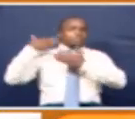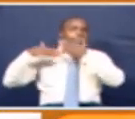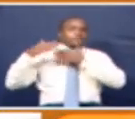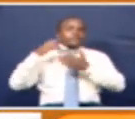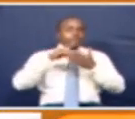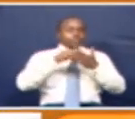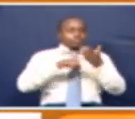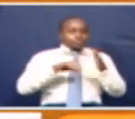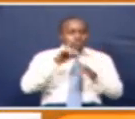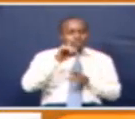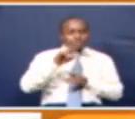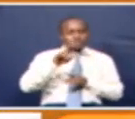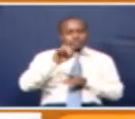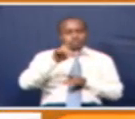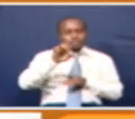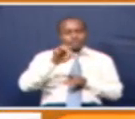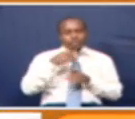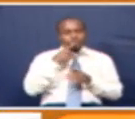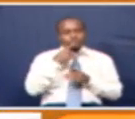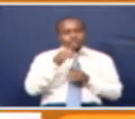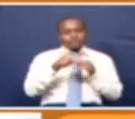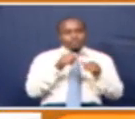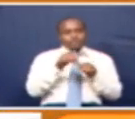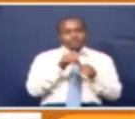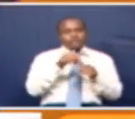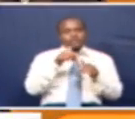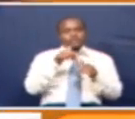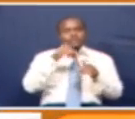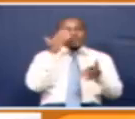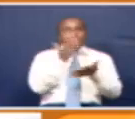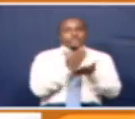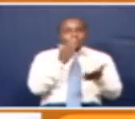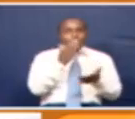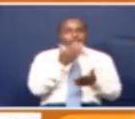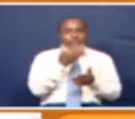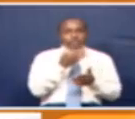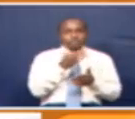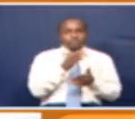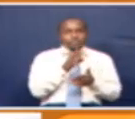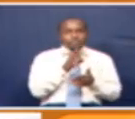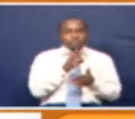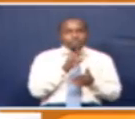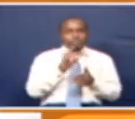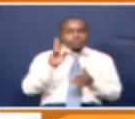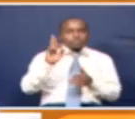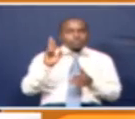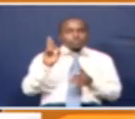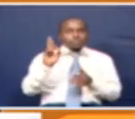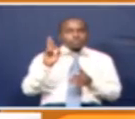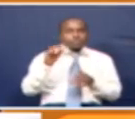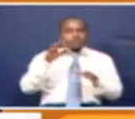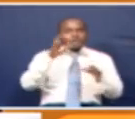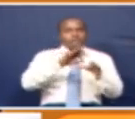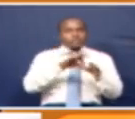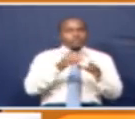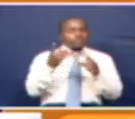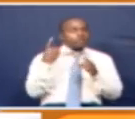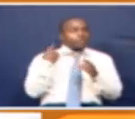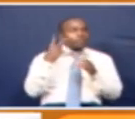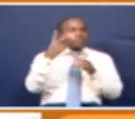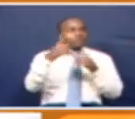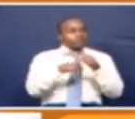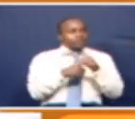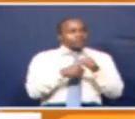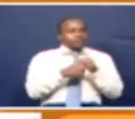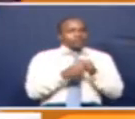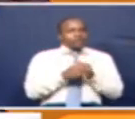was addressing regarding the legitimacy of the Uhuru Kenyatta's election on 26th. I